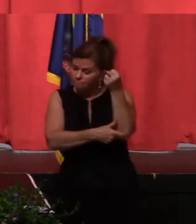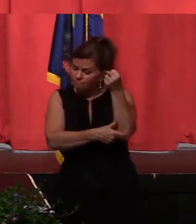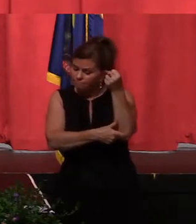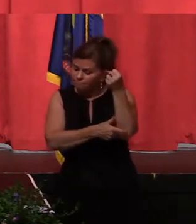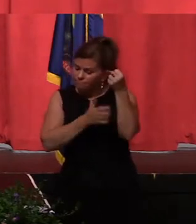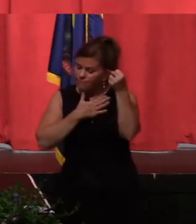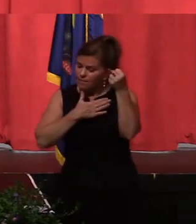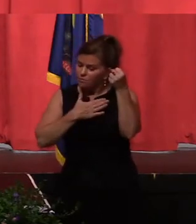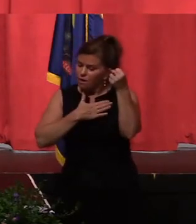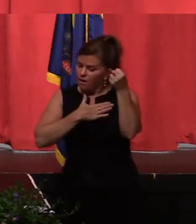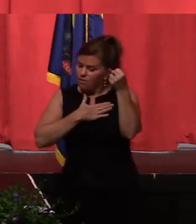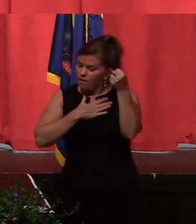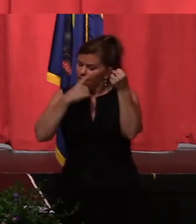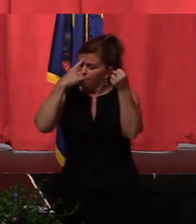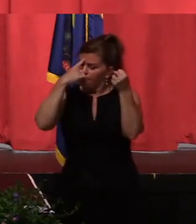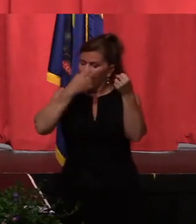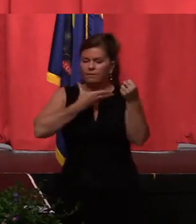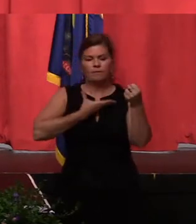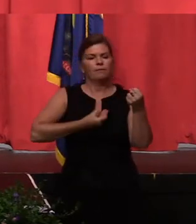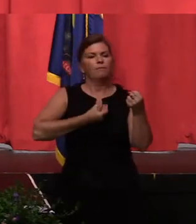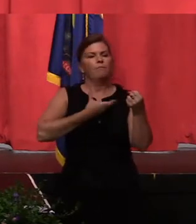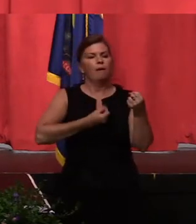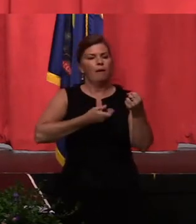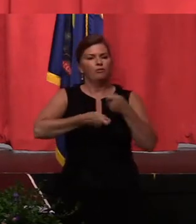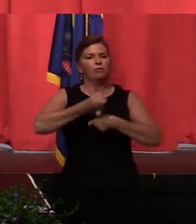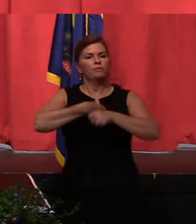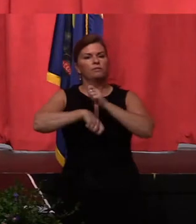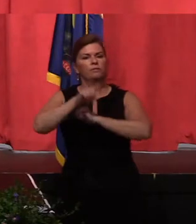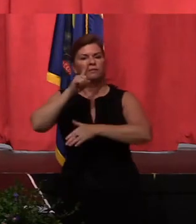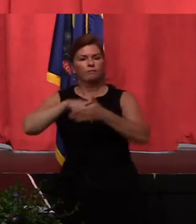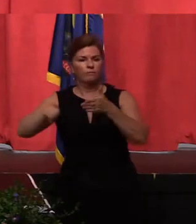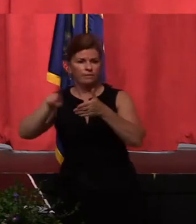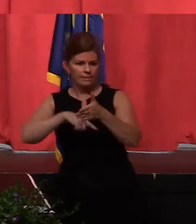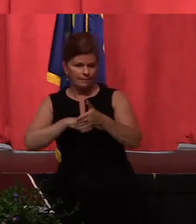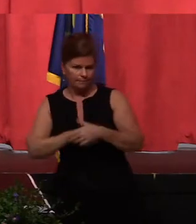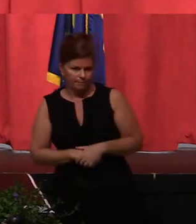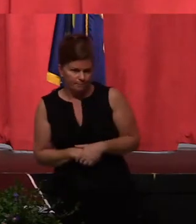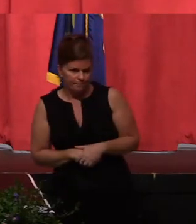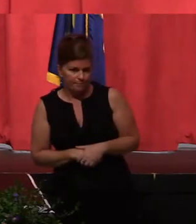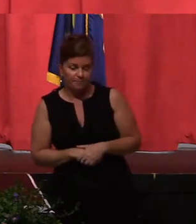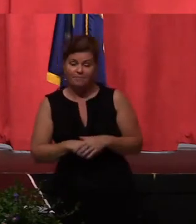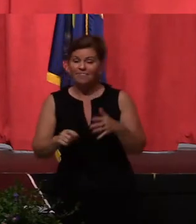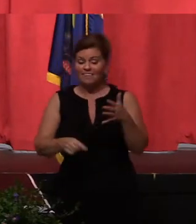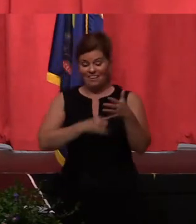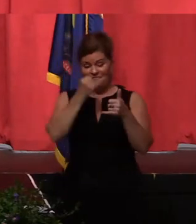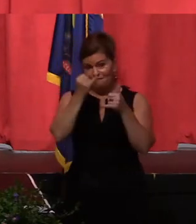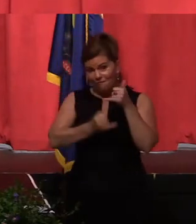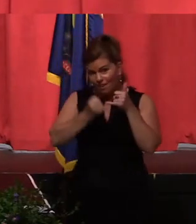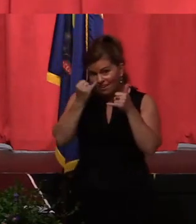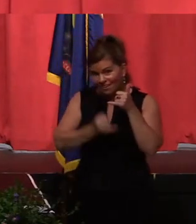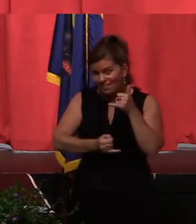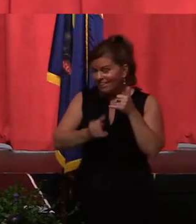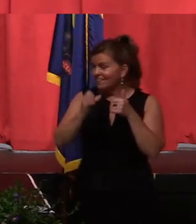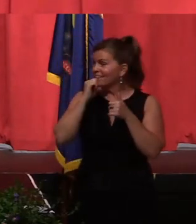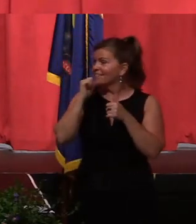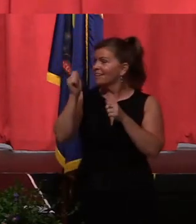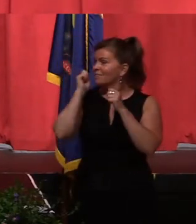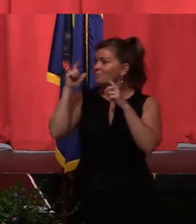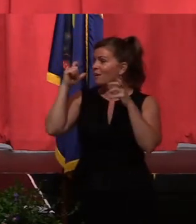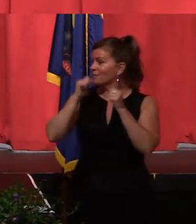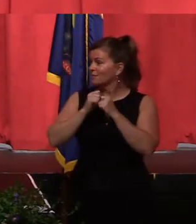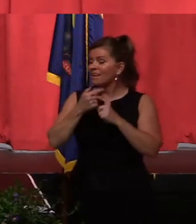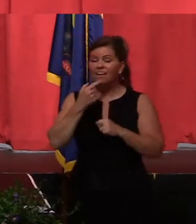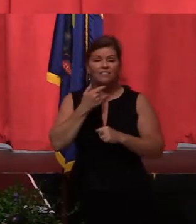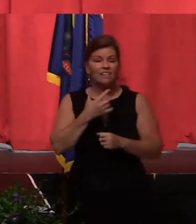employ compassion instead of criticism. And finally, and not surprisingly, I say for the love